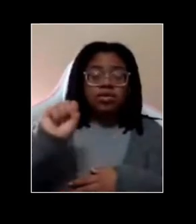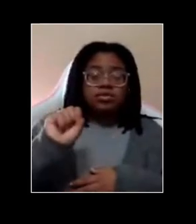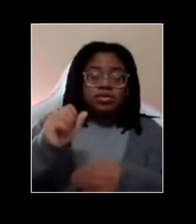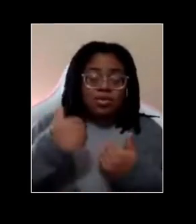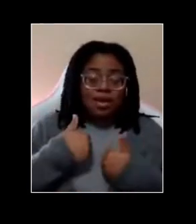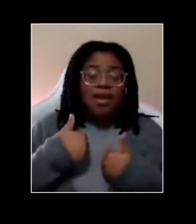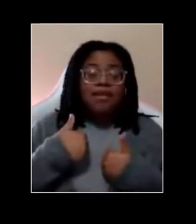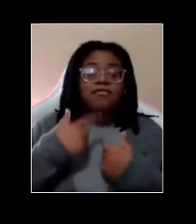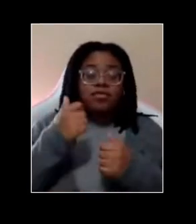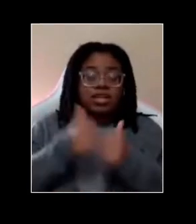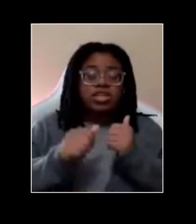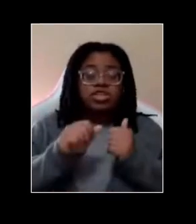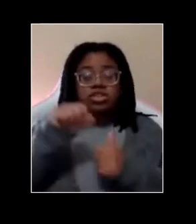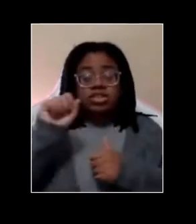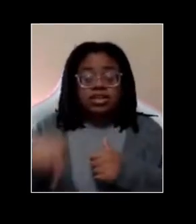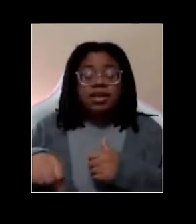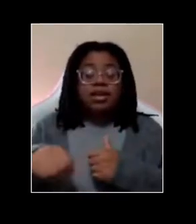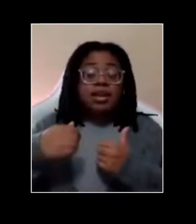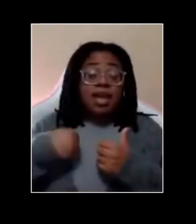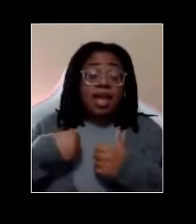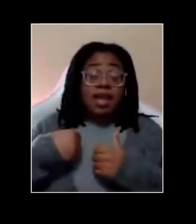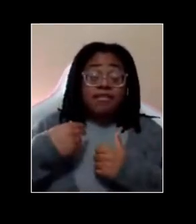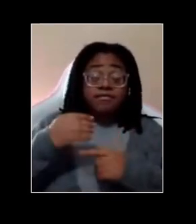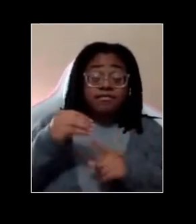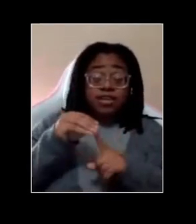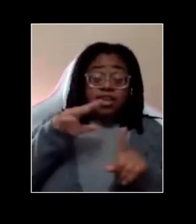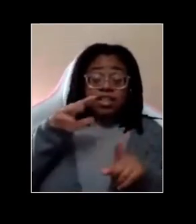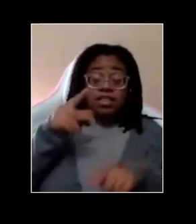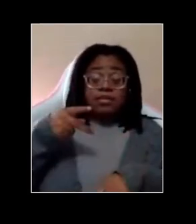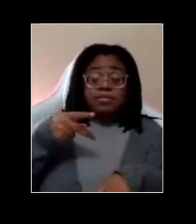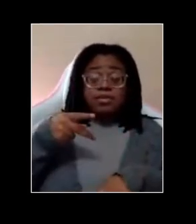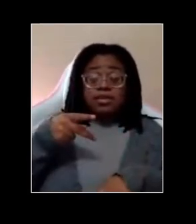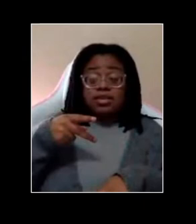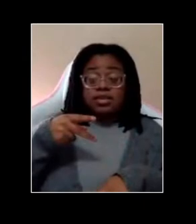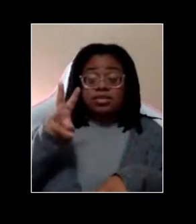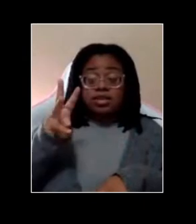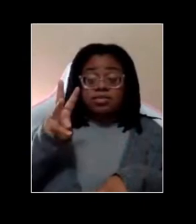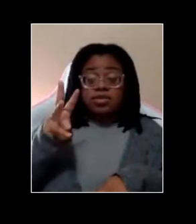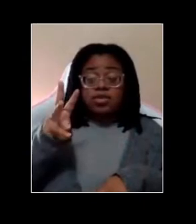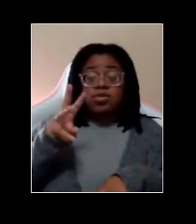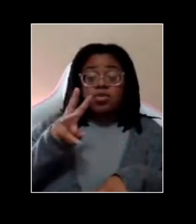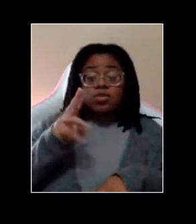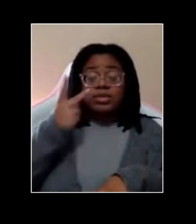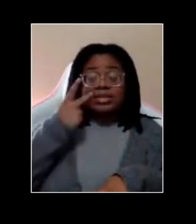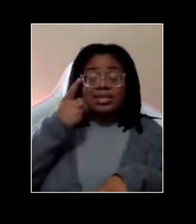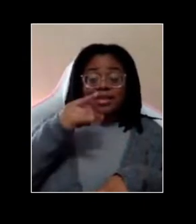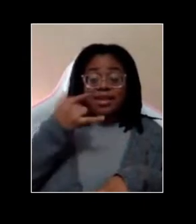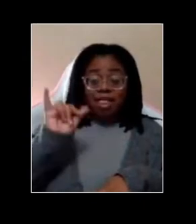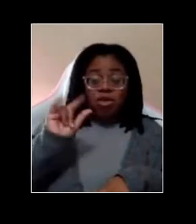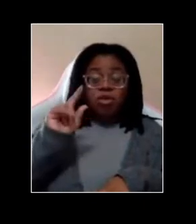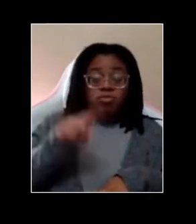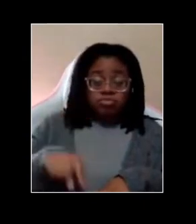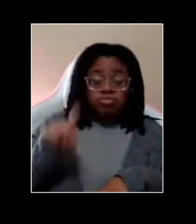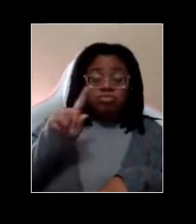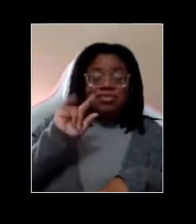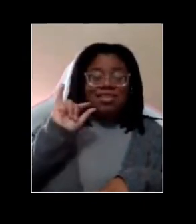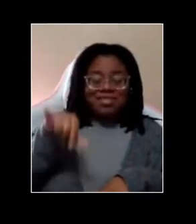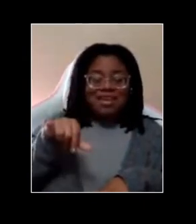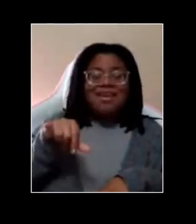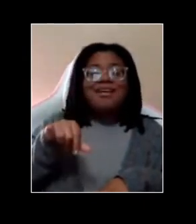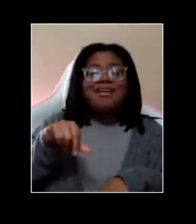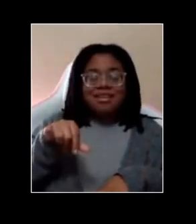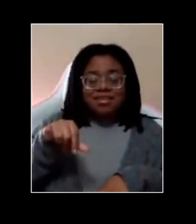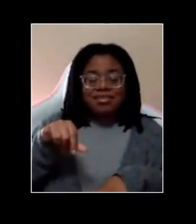season. And I've highlighted the PNW region here in yellow. And I wanna point out that on the left